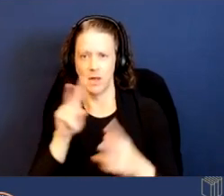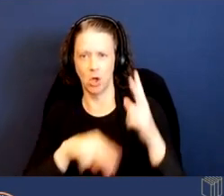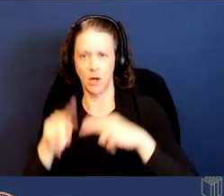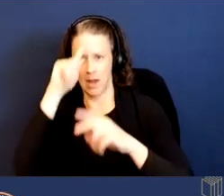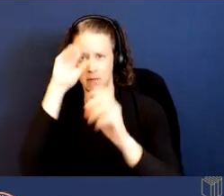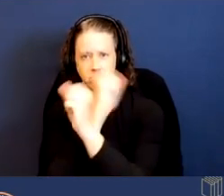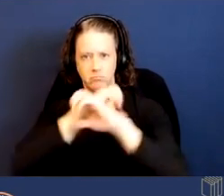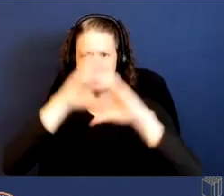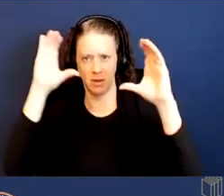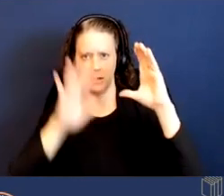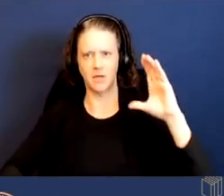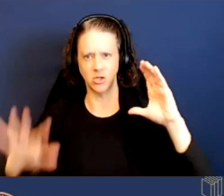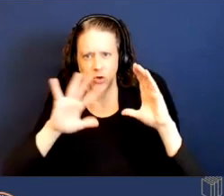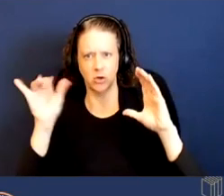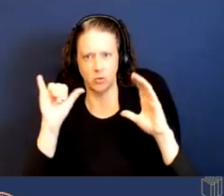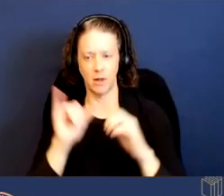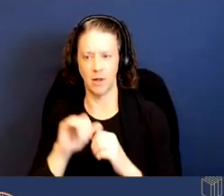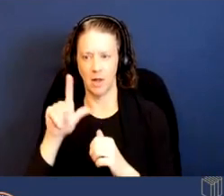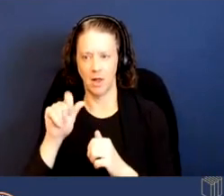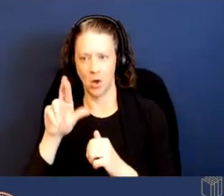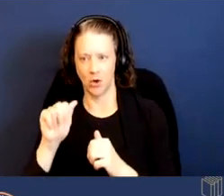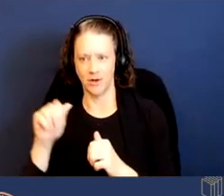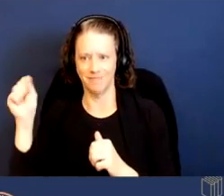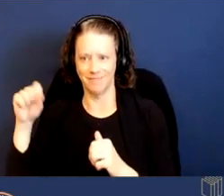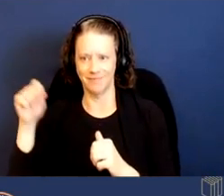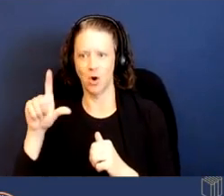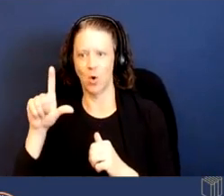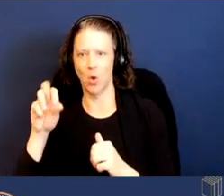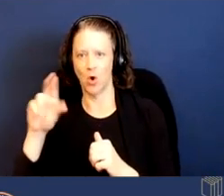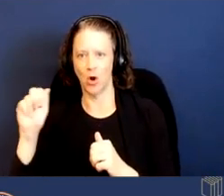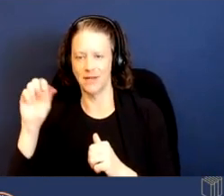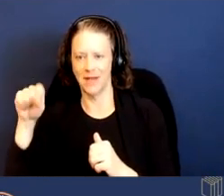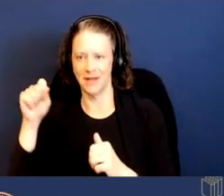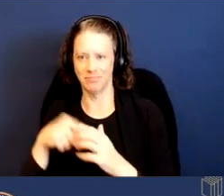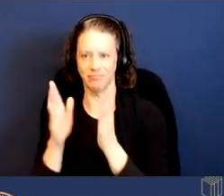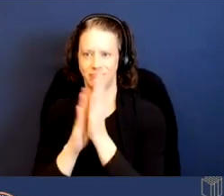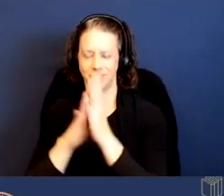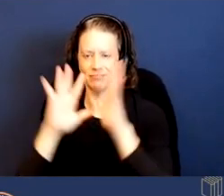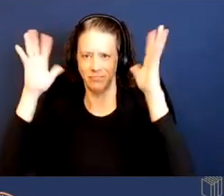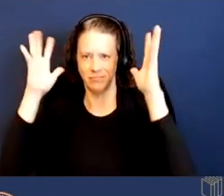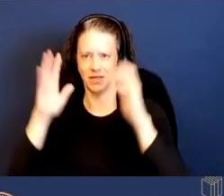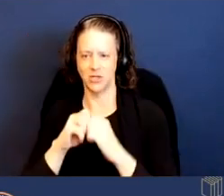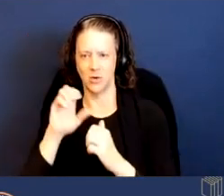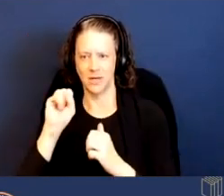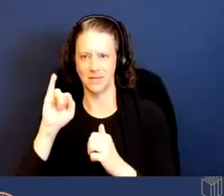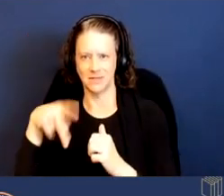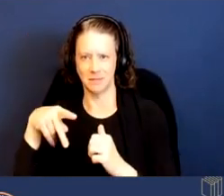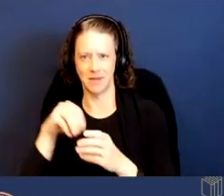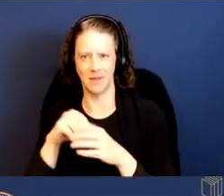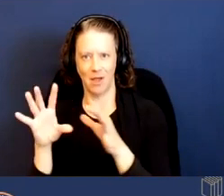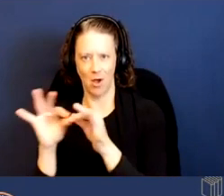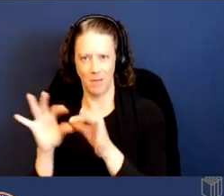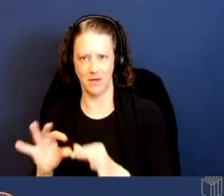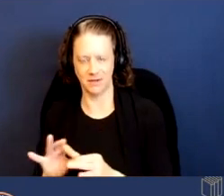And so, and Laura, yep, give a shout out as well, to SIP in the comments. But, again, we really